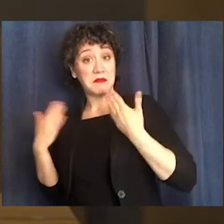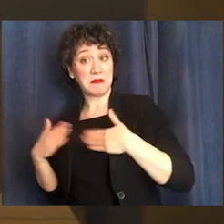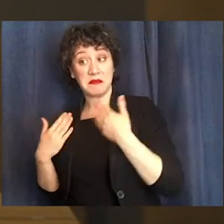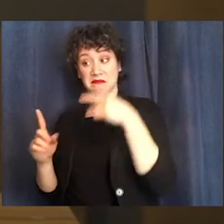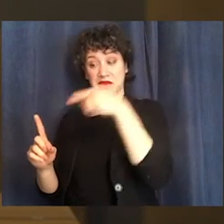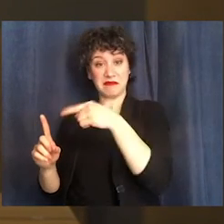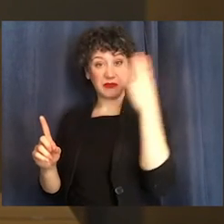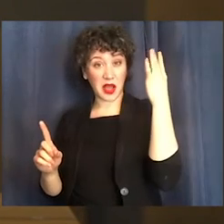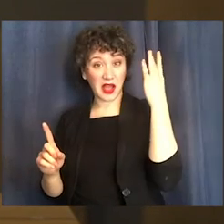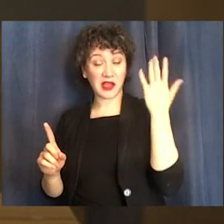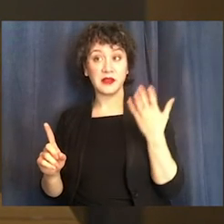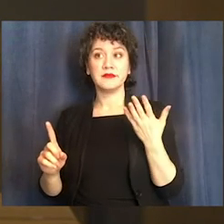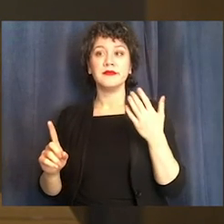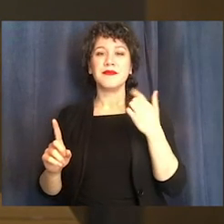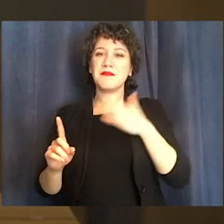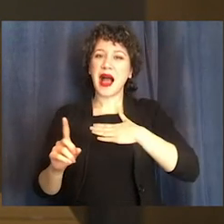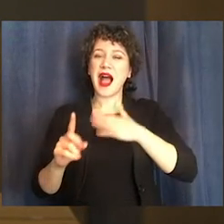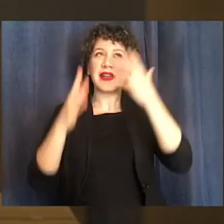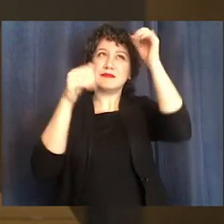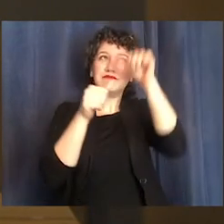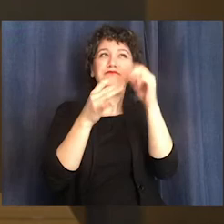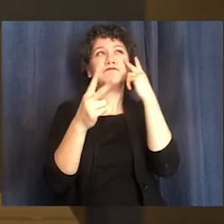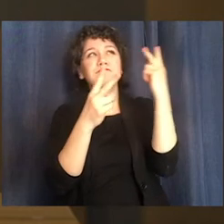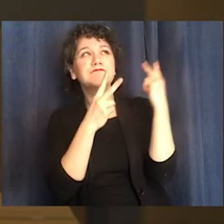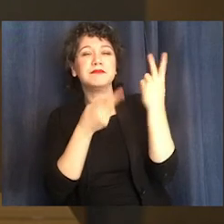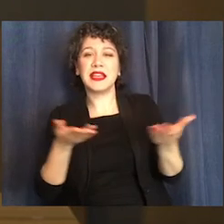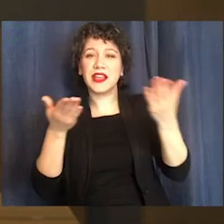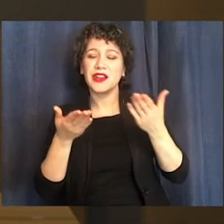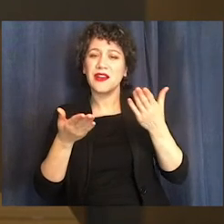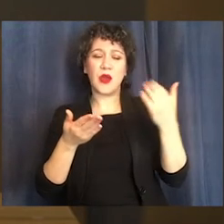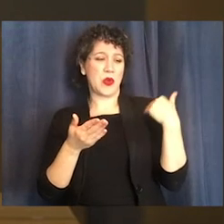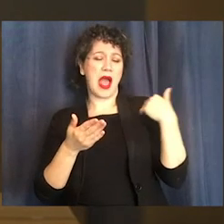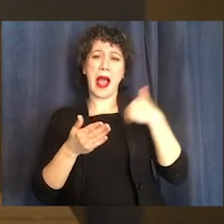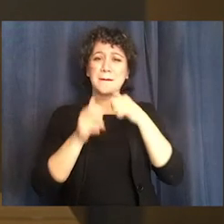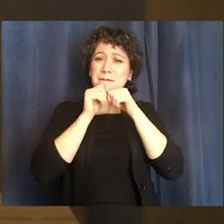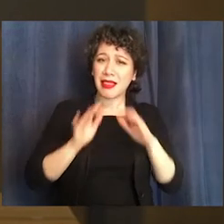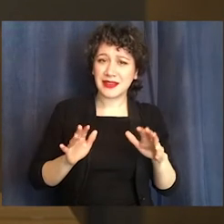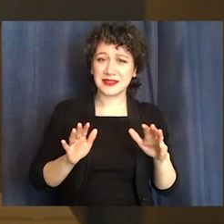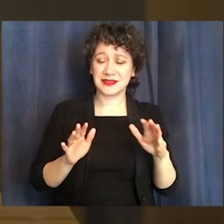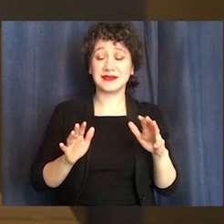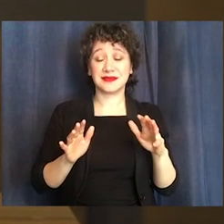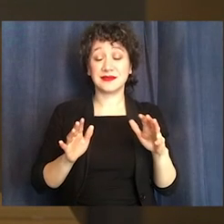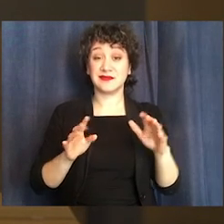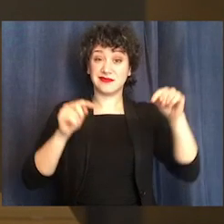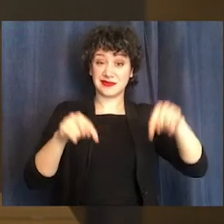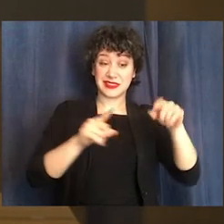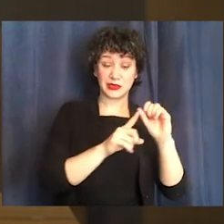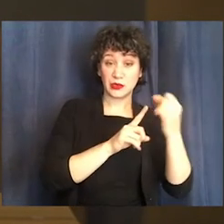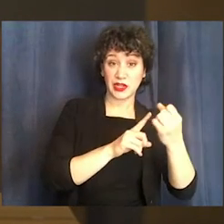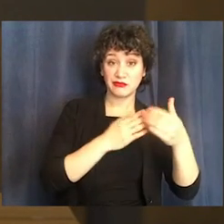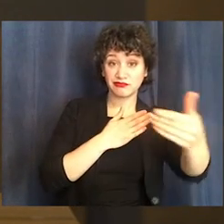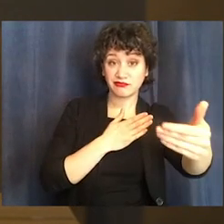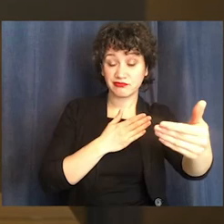because the memories that I have made here remind me that I have been so blessed. In this situation, moving forward